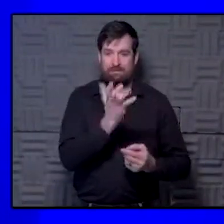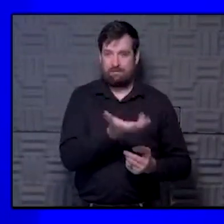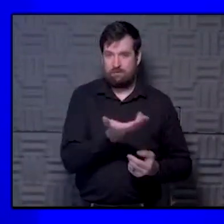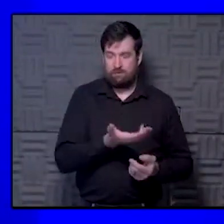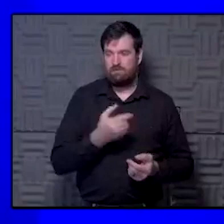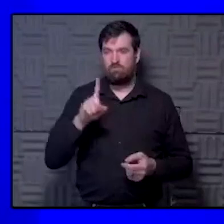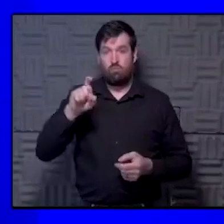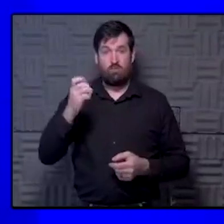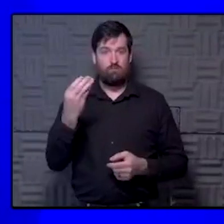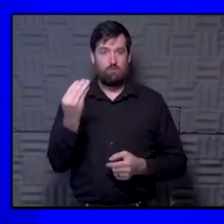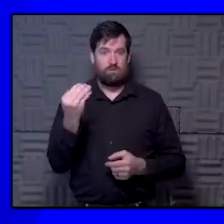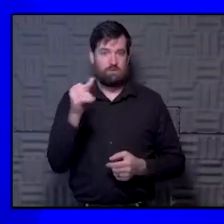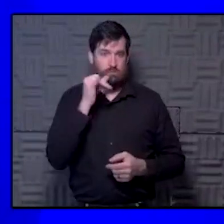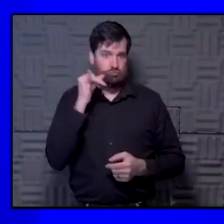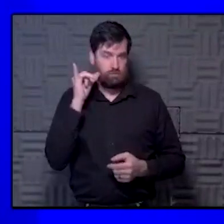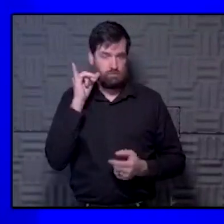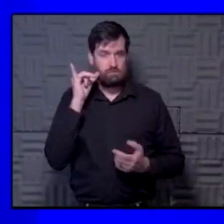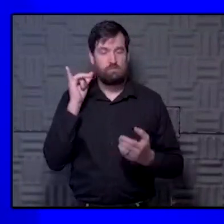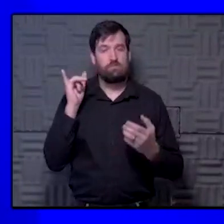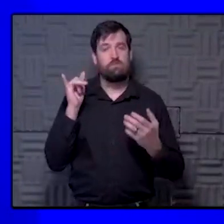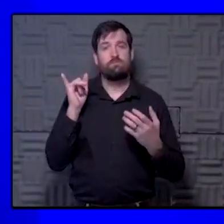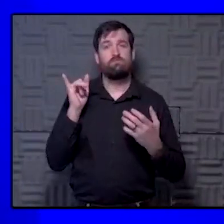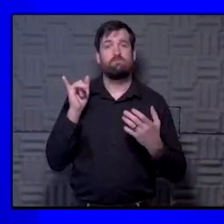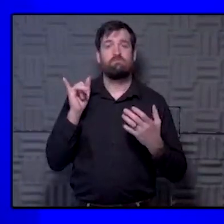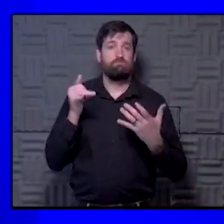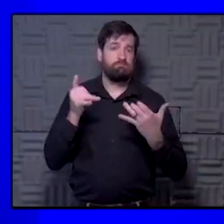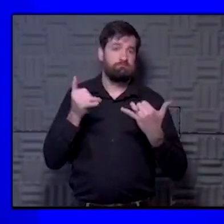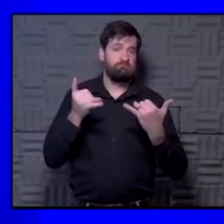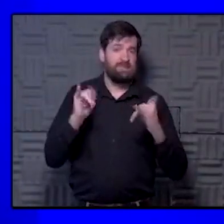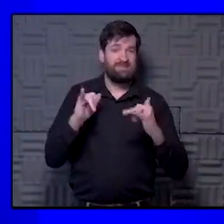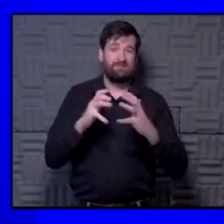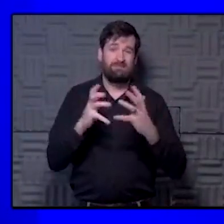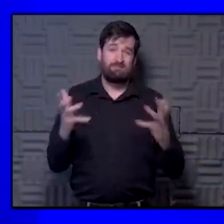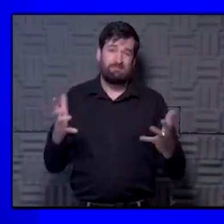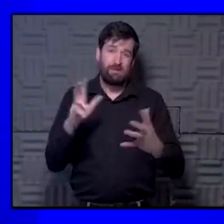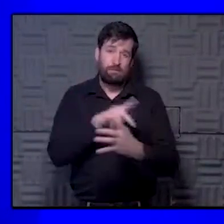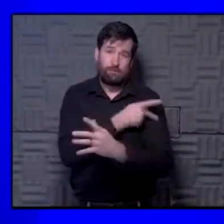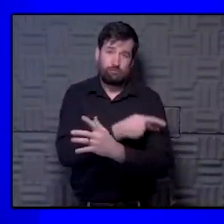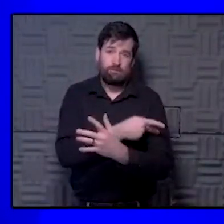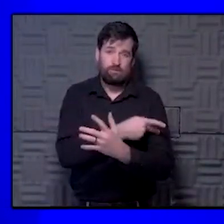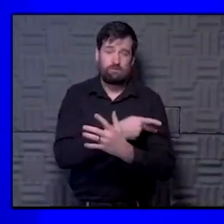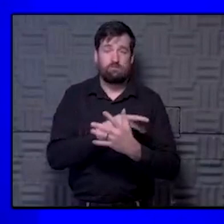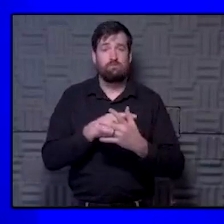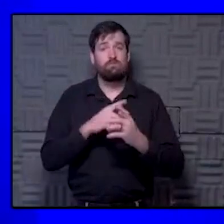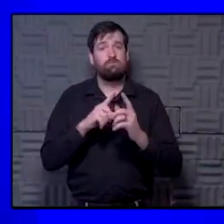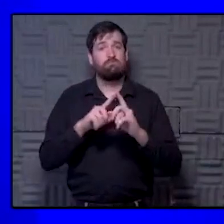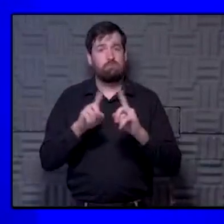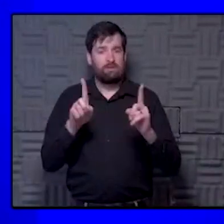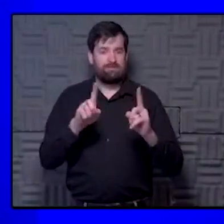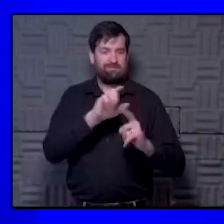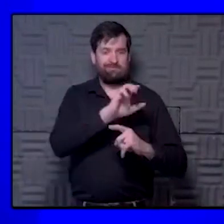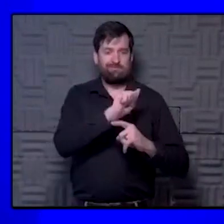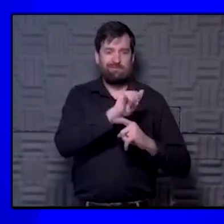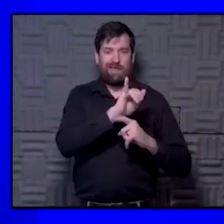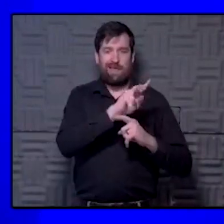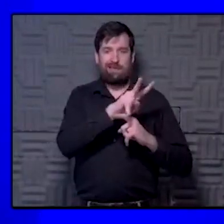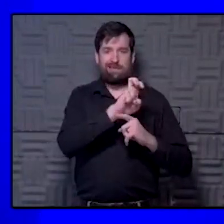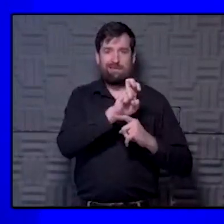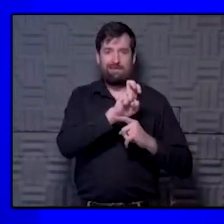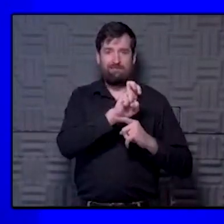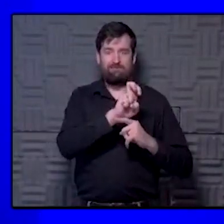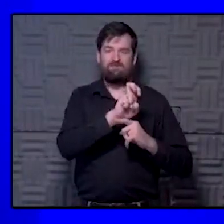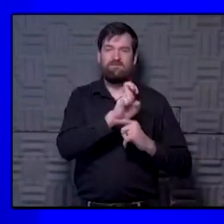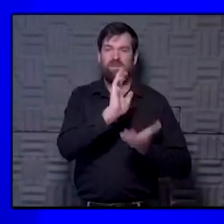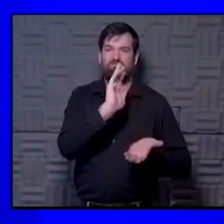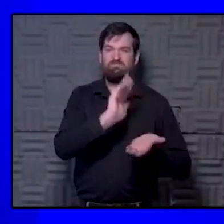at 114 yesterday. So really, we're just seeing, still a lot of patients, but less in that sort of active phase at the